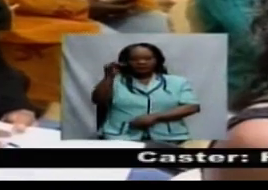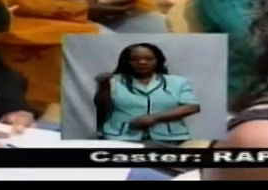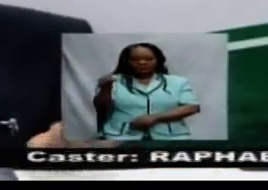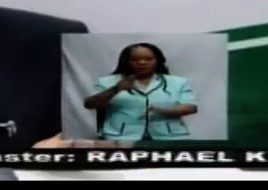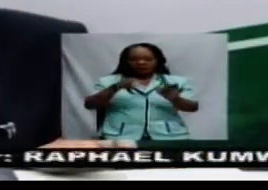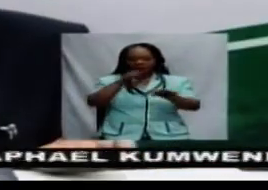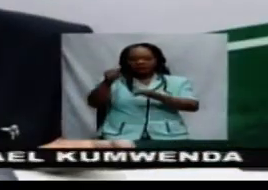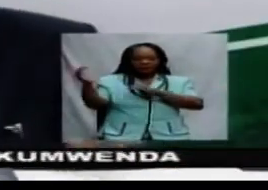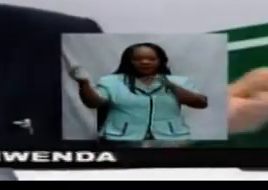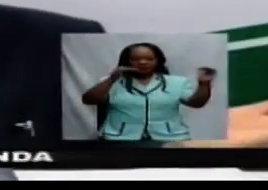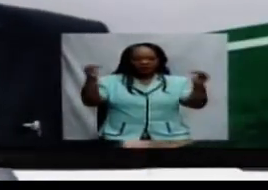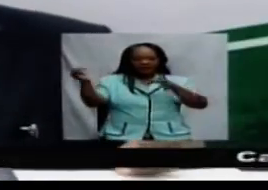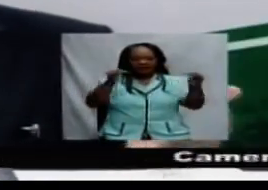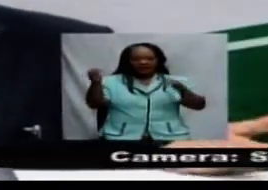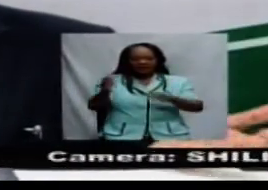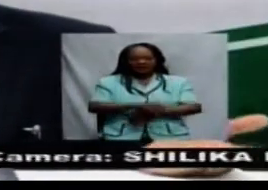be politicized.